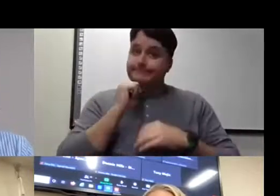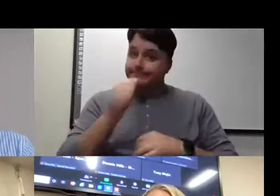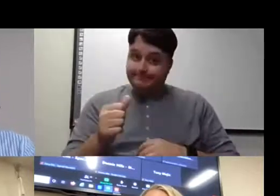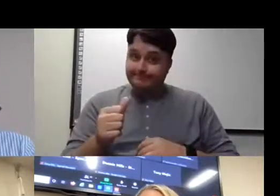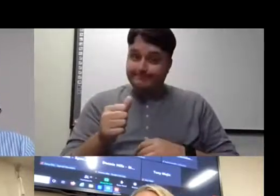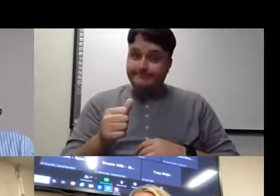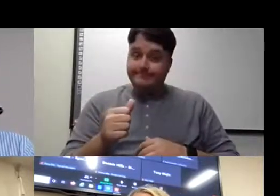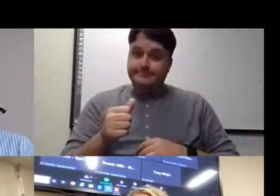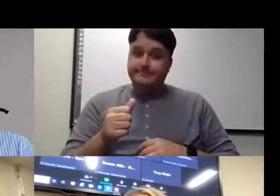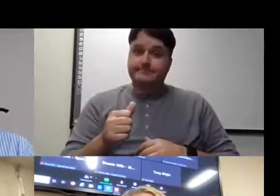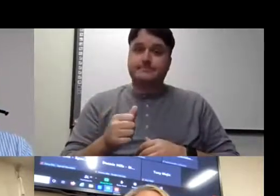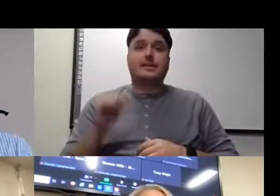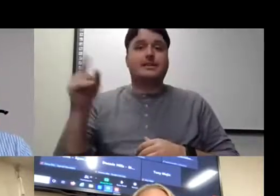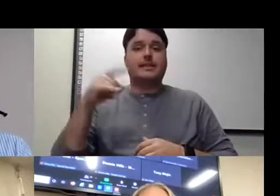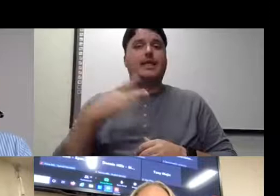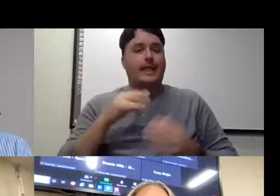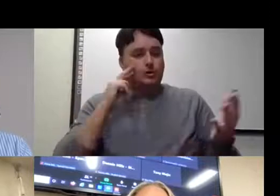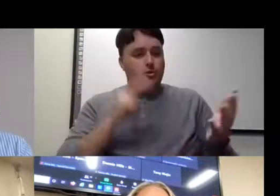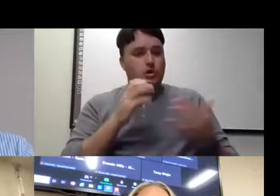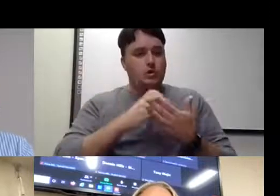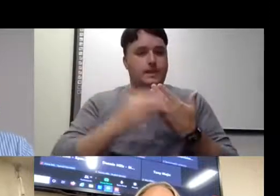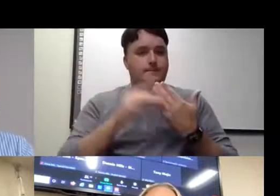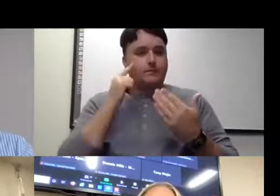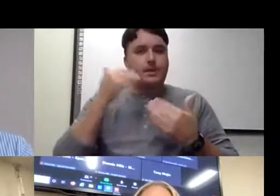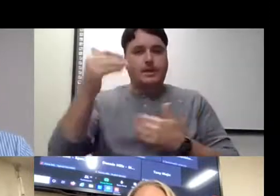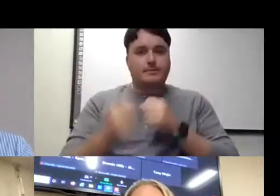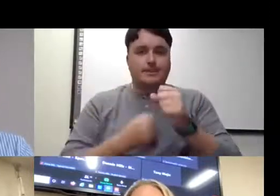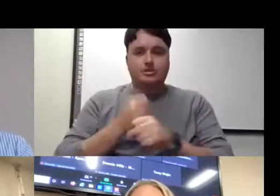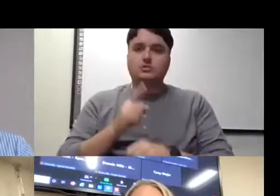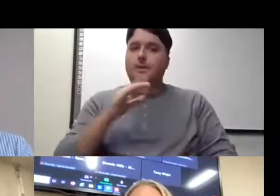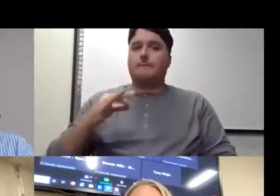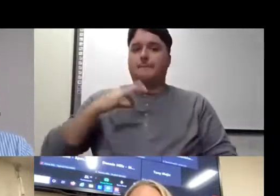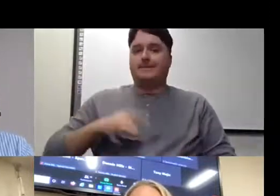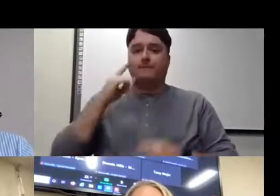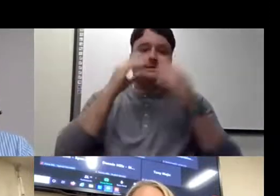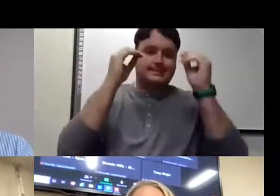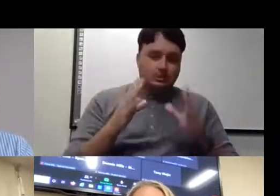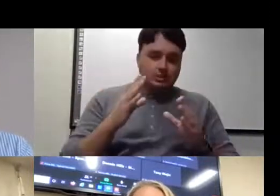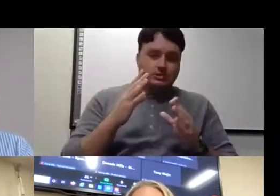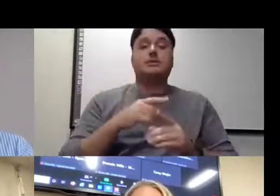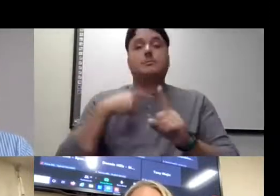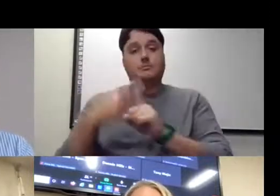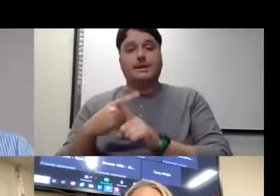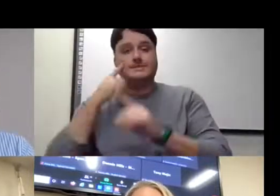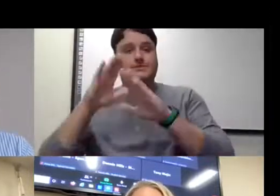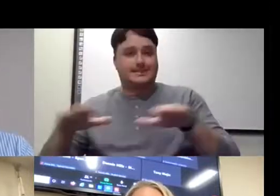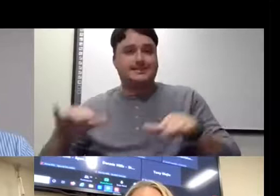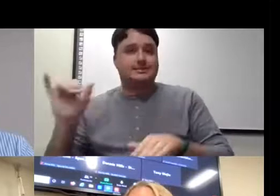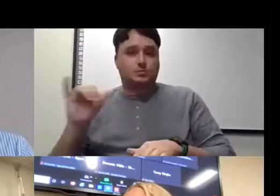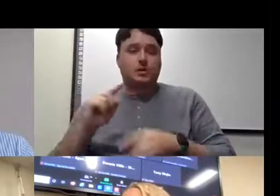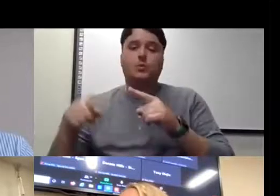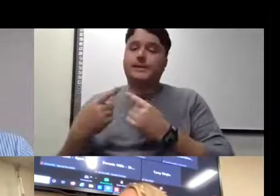them like to look at their curriculum for the upcoming year. So it's a real benefit to teachers and by extension to kids when we can give